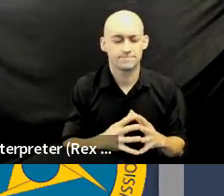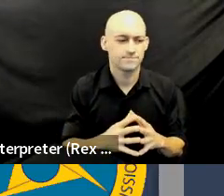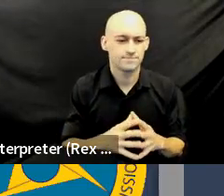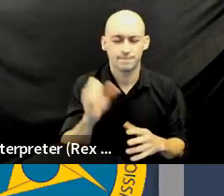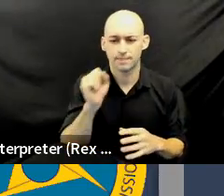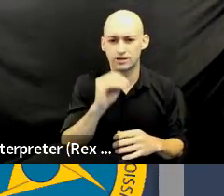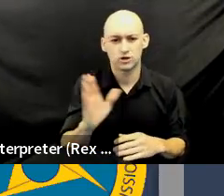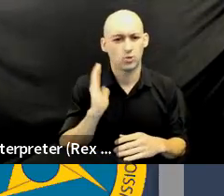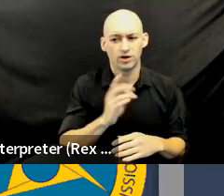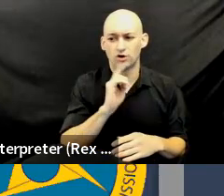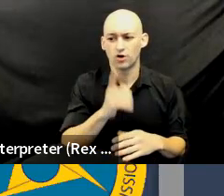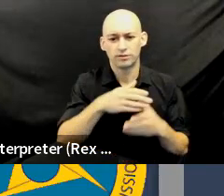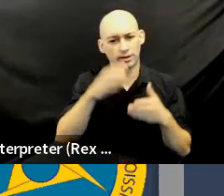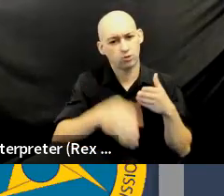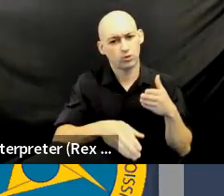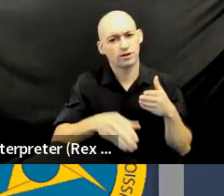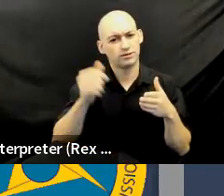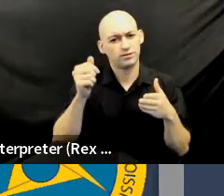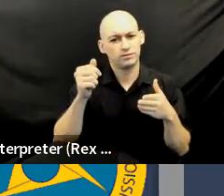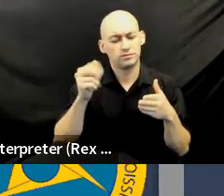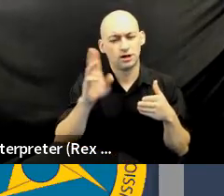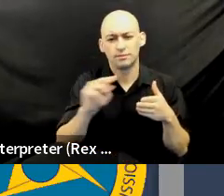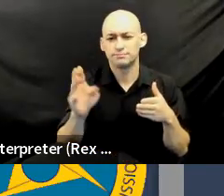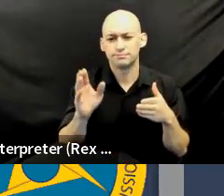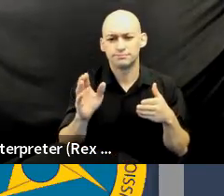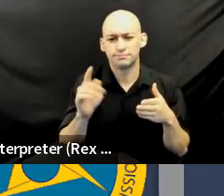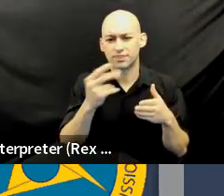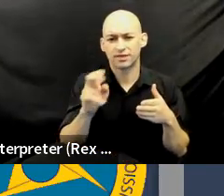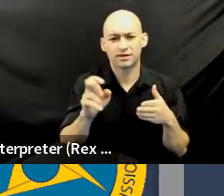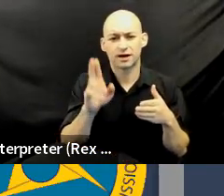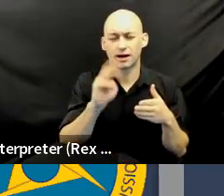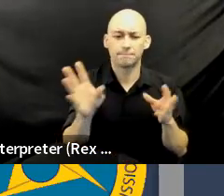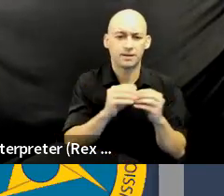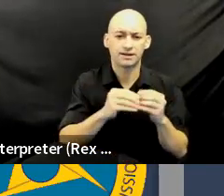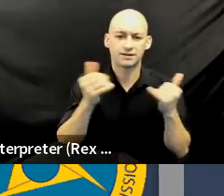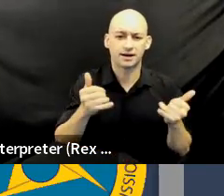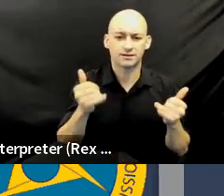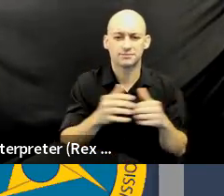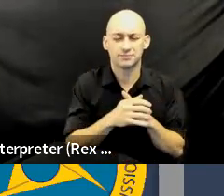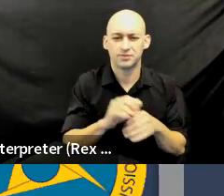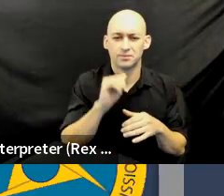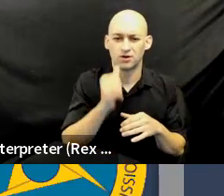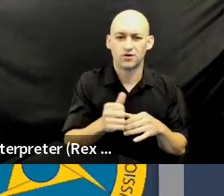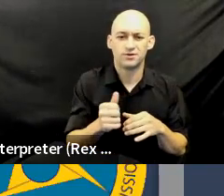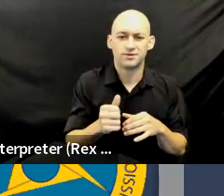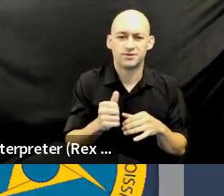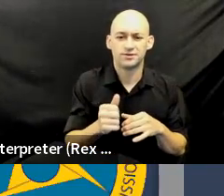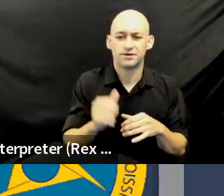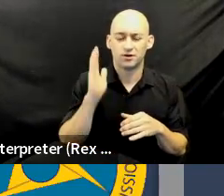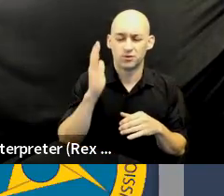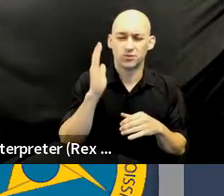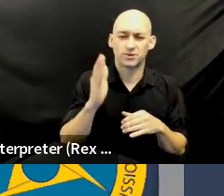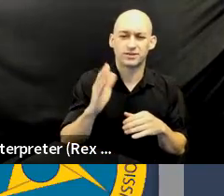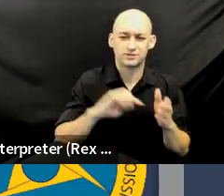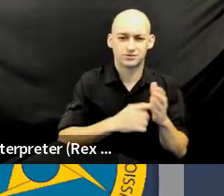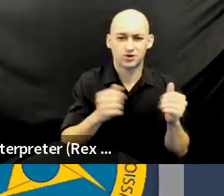So we are going to conclude the meeting today. Tomorrow, we will